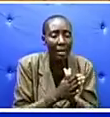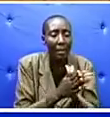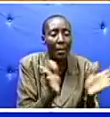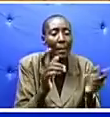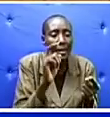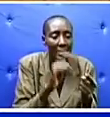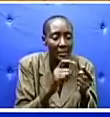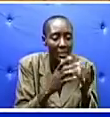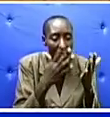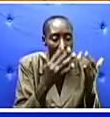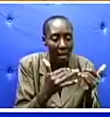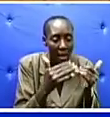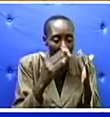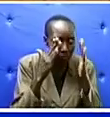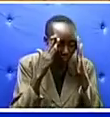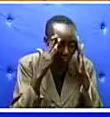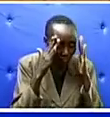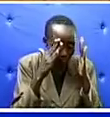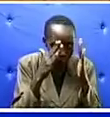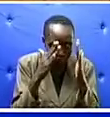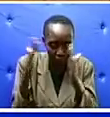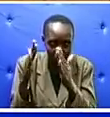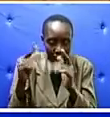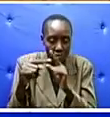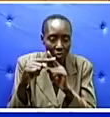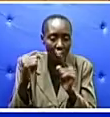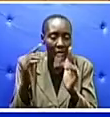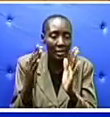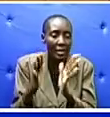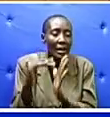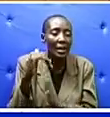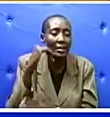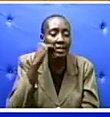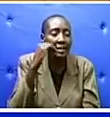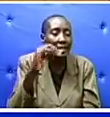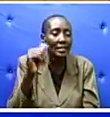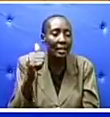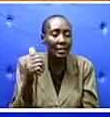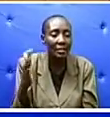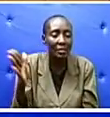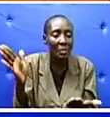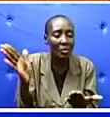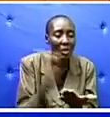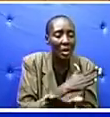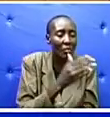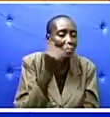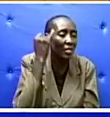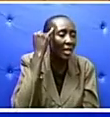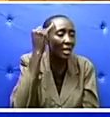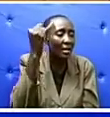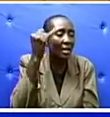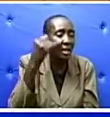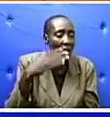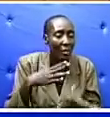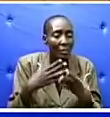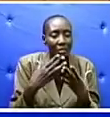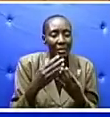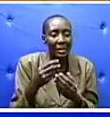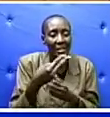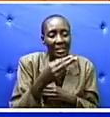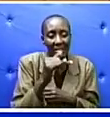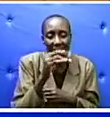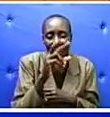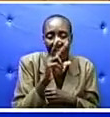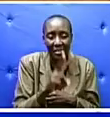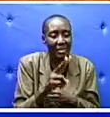shift focus on other killer diseases. And we need to remove that notion in people's minds that HIV is the biggest thing that we should be fighting